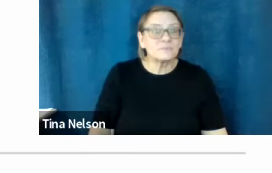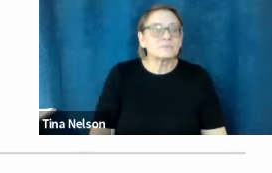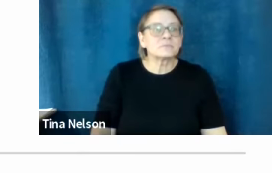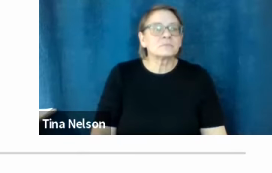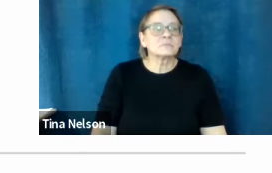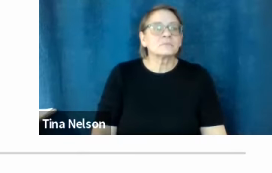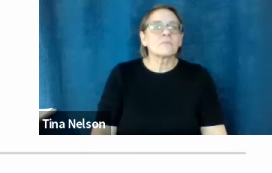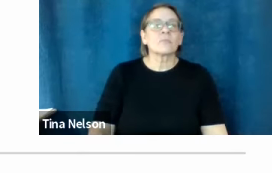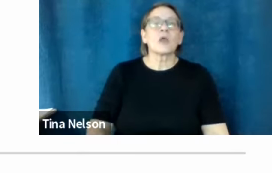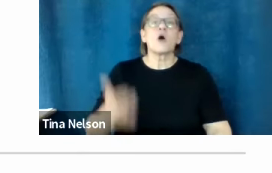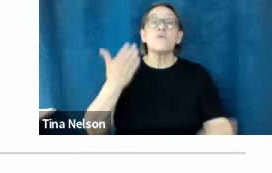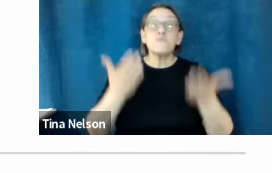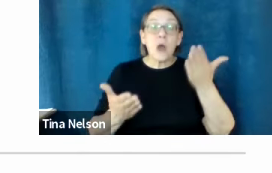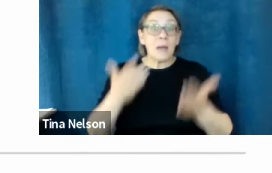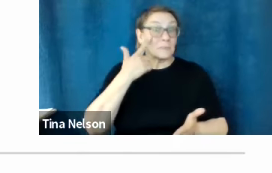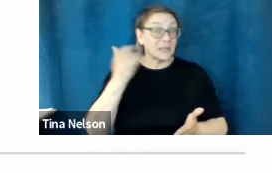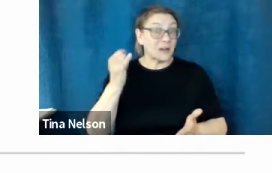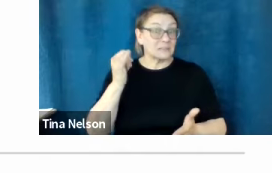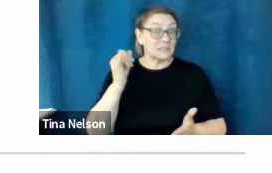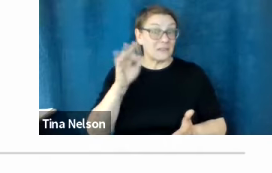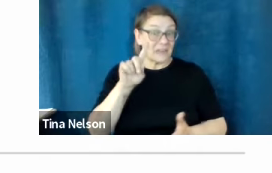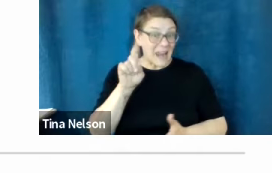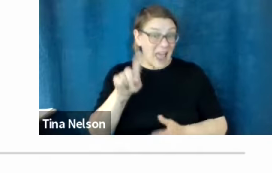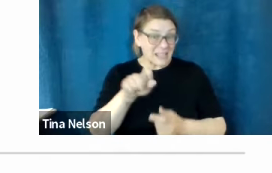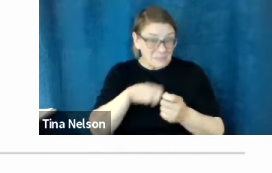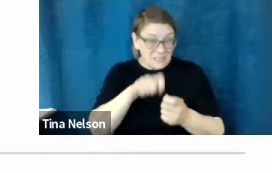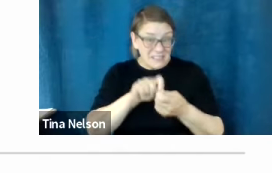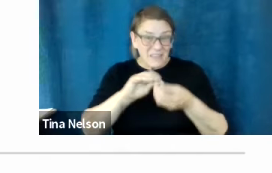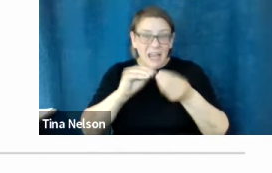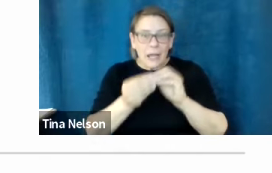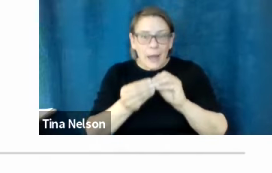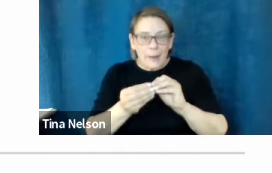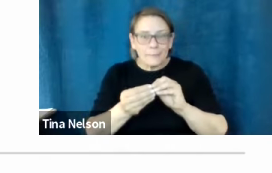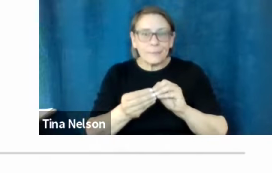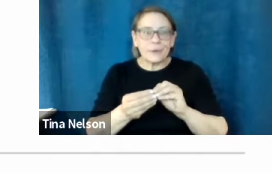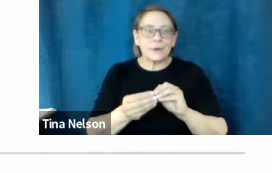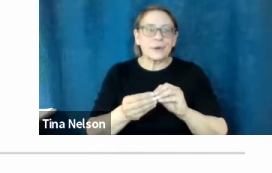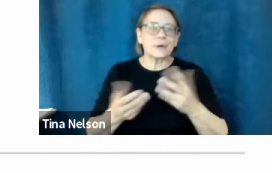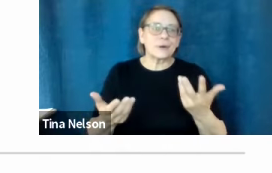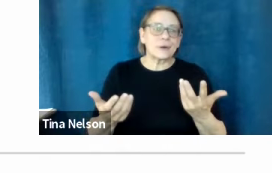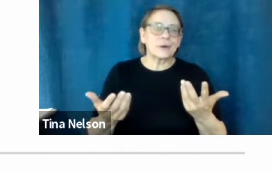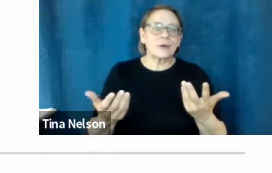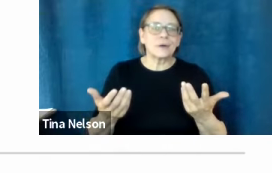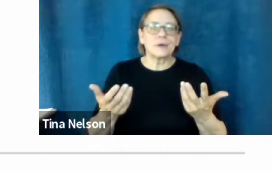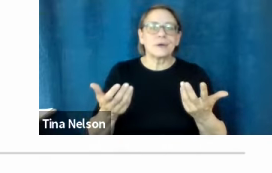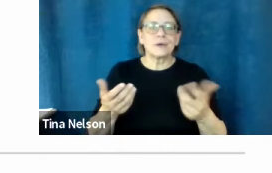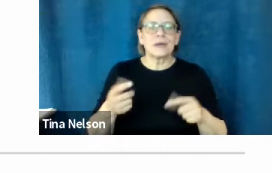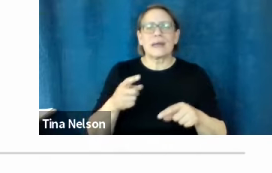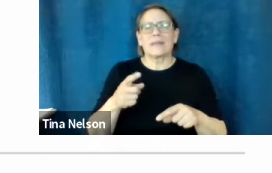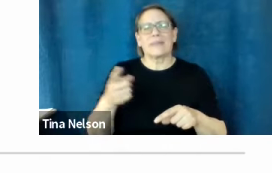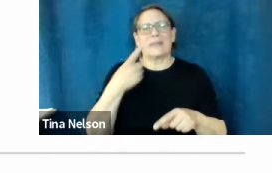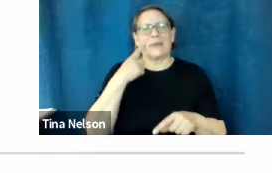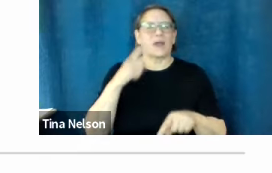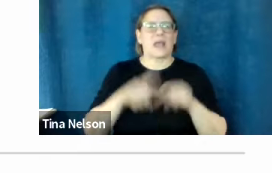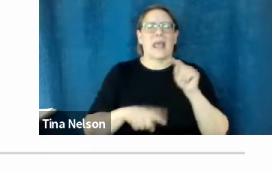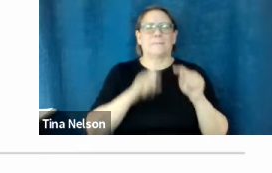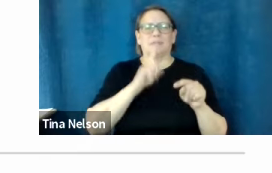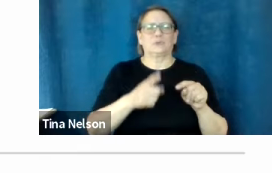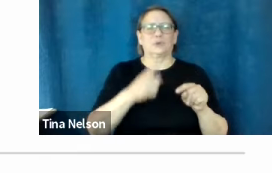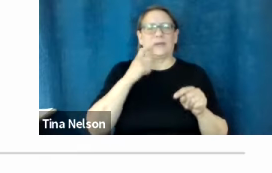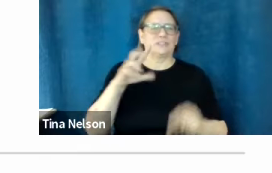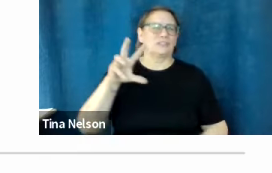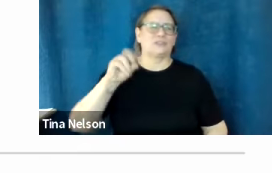Probably because when a question asks a very specific number, if you want to game the game, you, it can't possibly be true because it's a specific